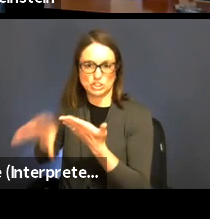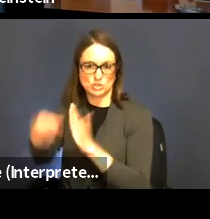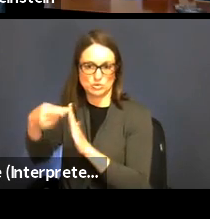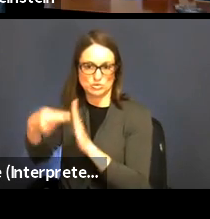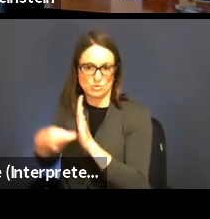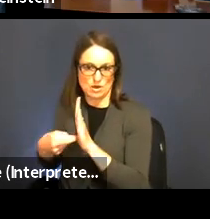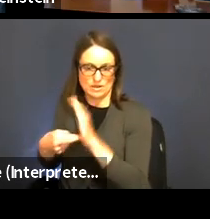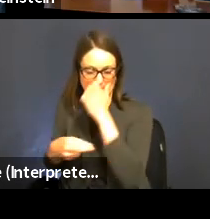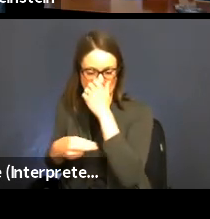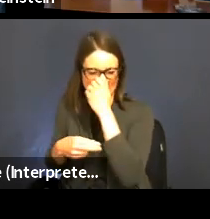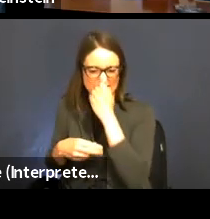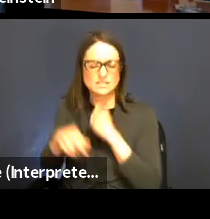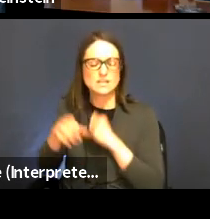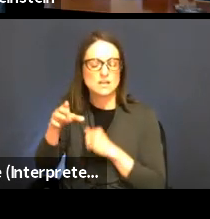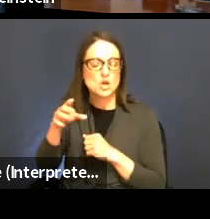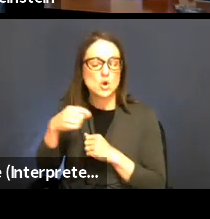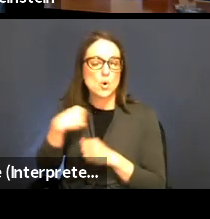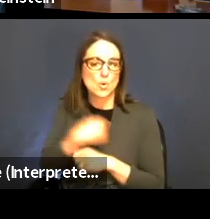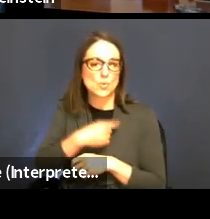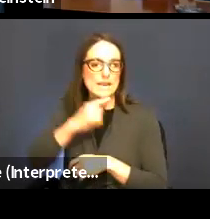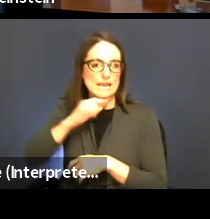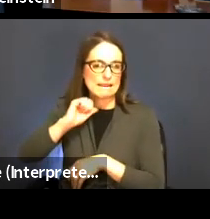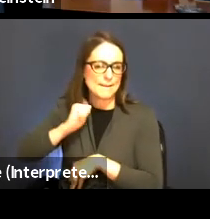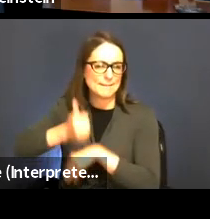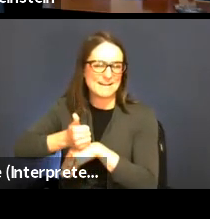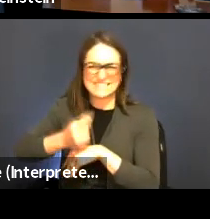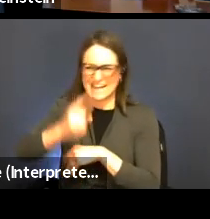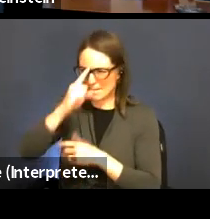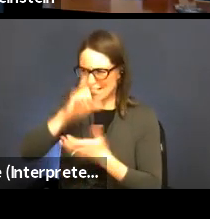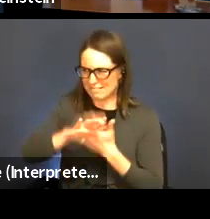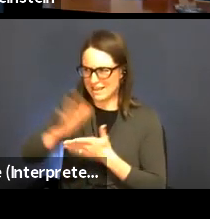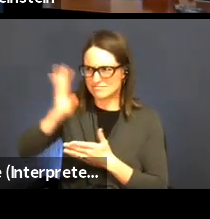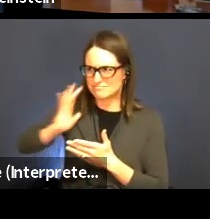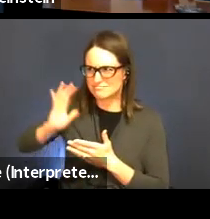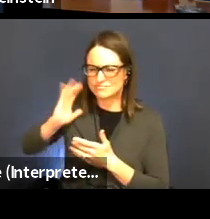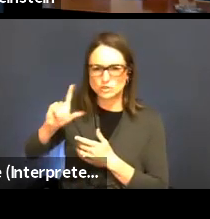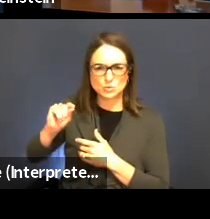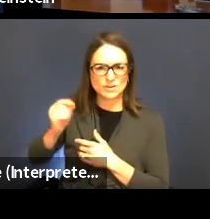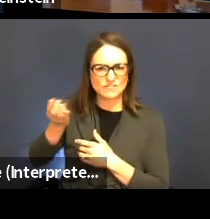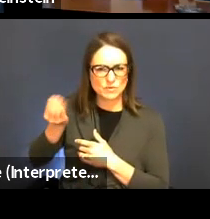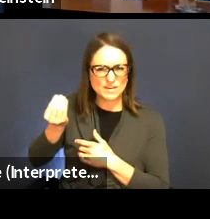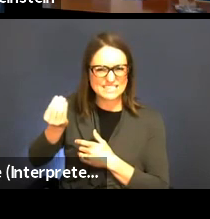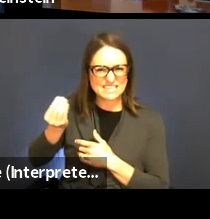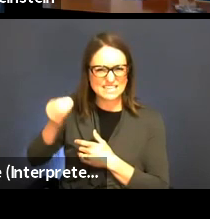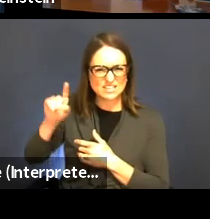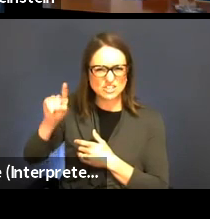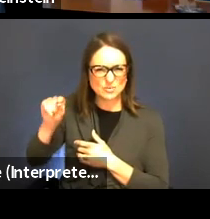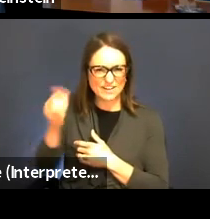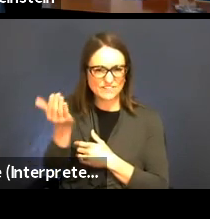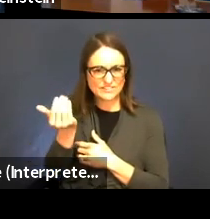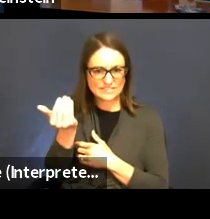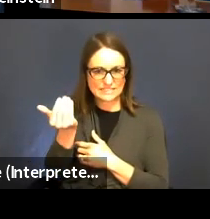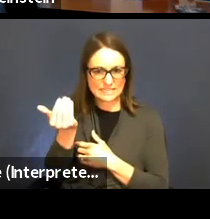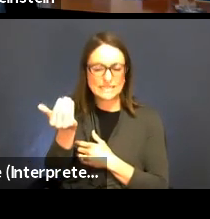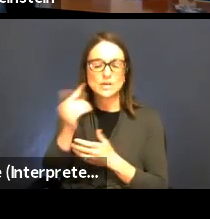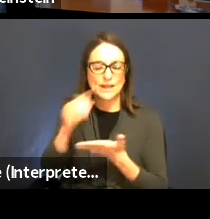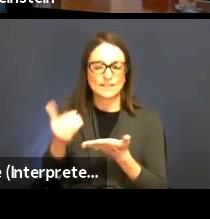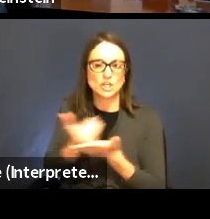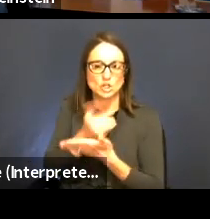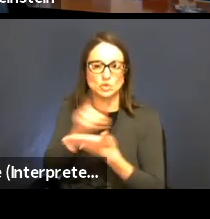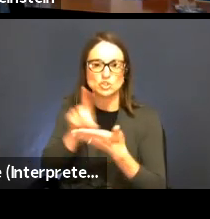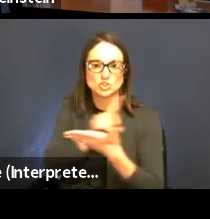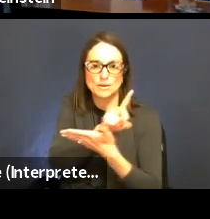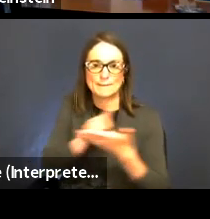recall, when we implemented back, I believe it was in 2014 or 2015, the new discrimination